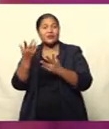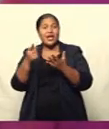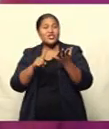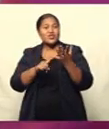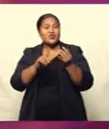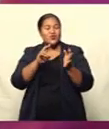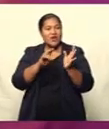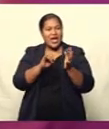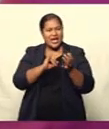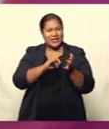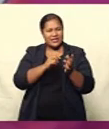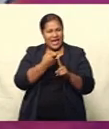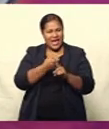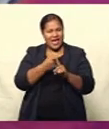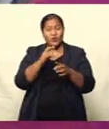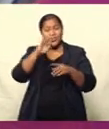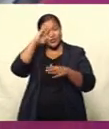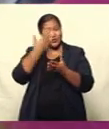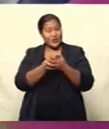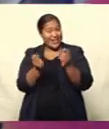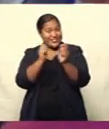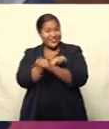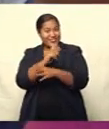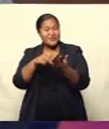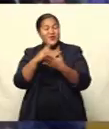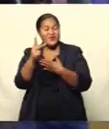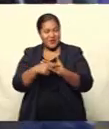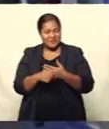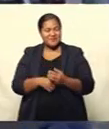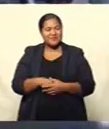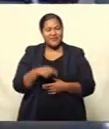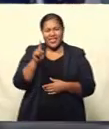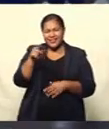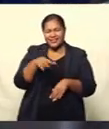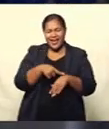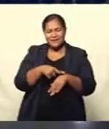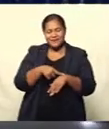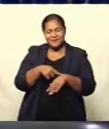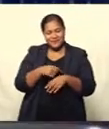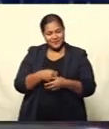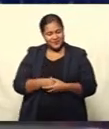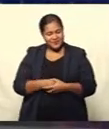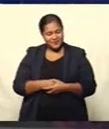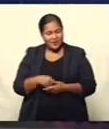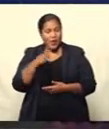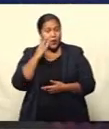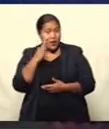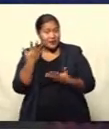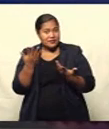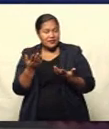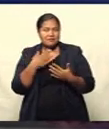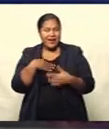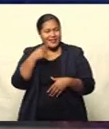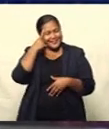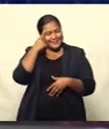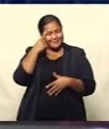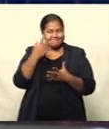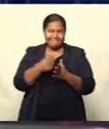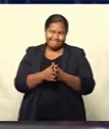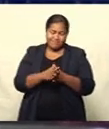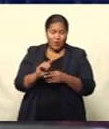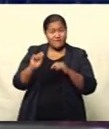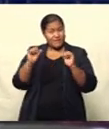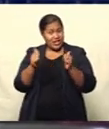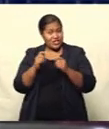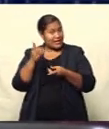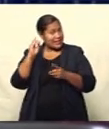a student exchange program. It was at that moment where my thinking towards just finishing a